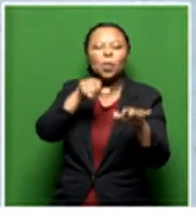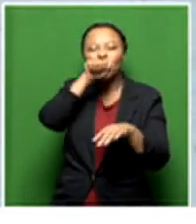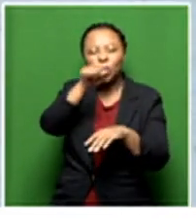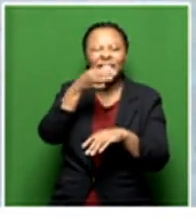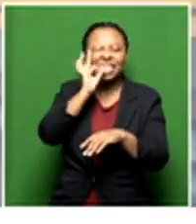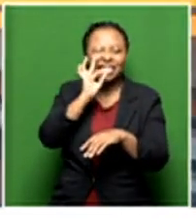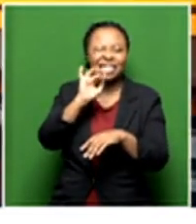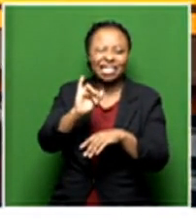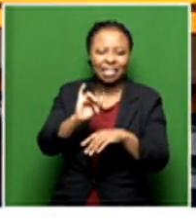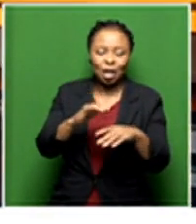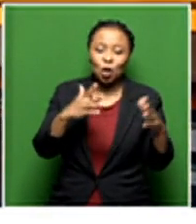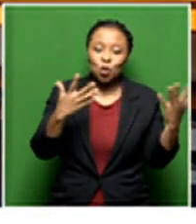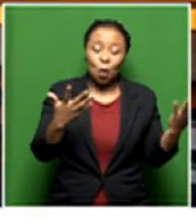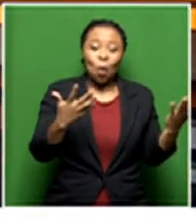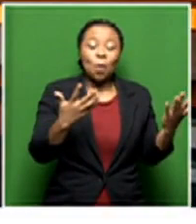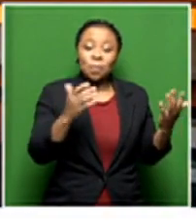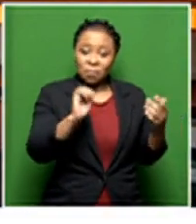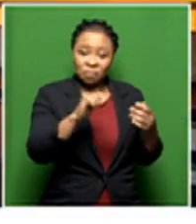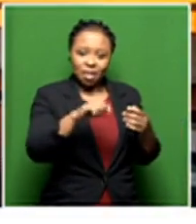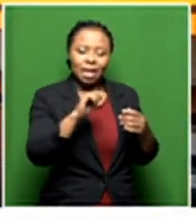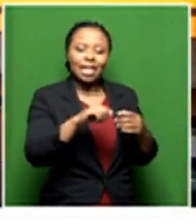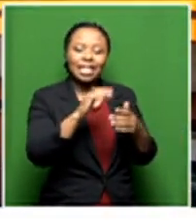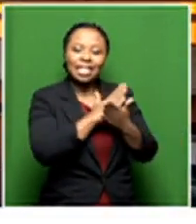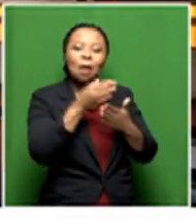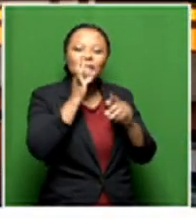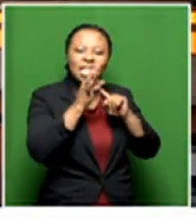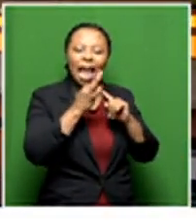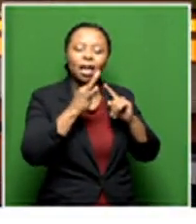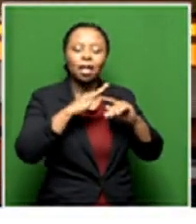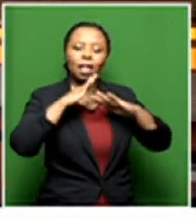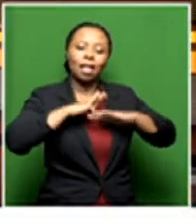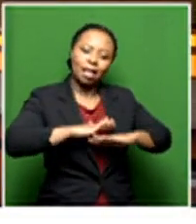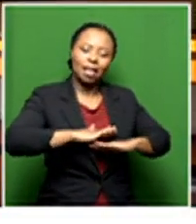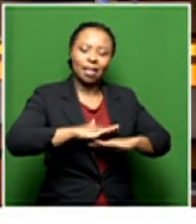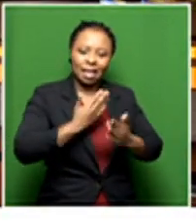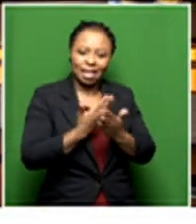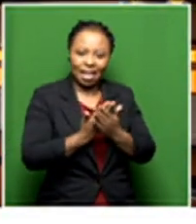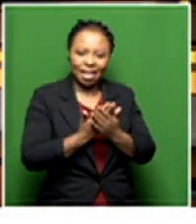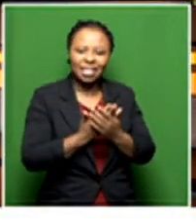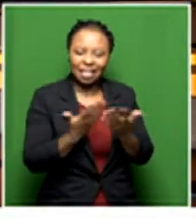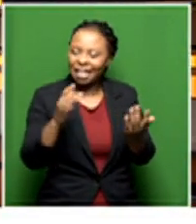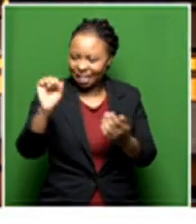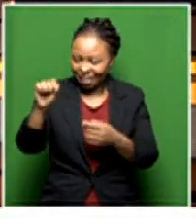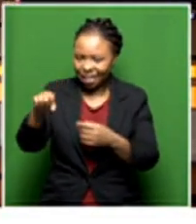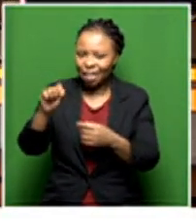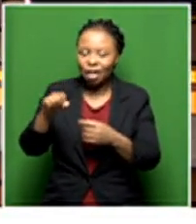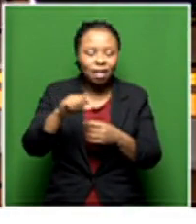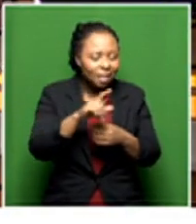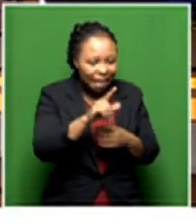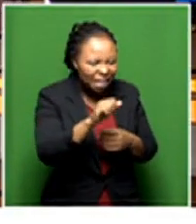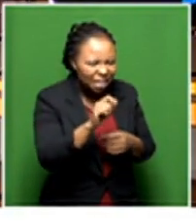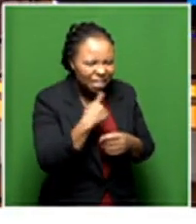can also be an antidepressant for others, you know. Yes. Now the book, the book also come